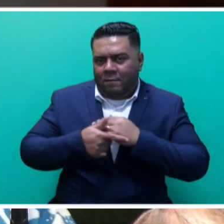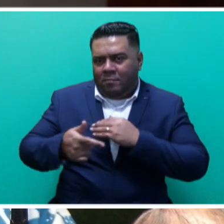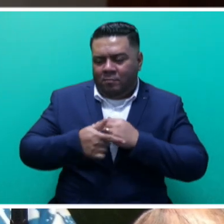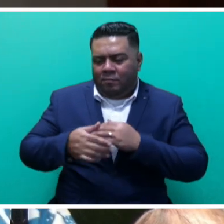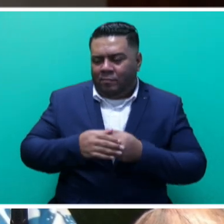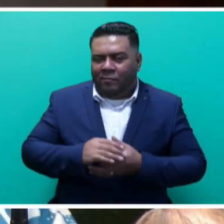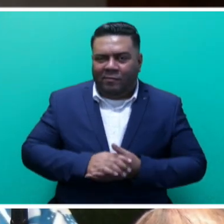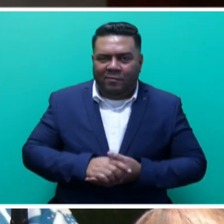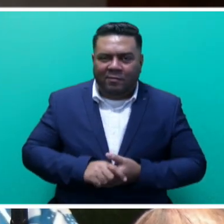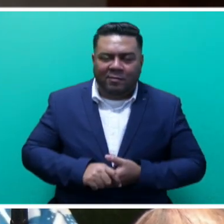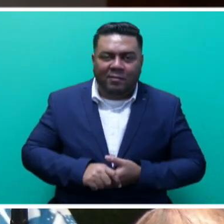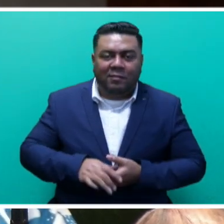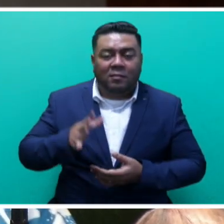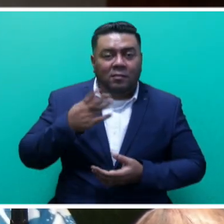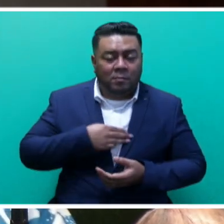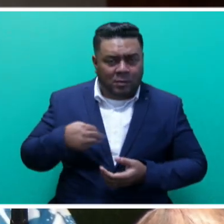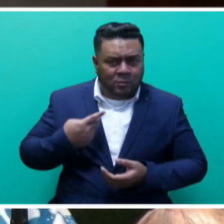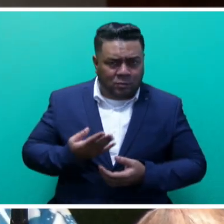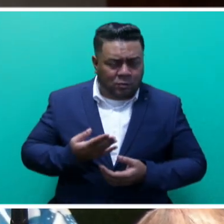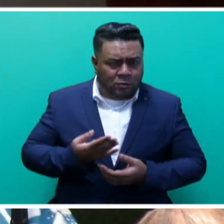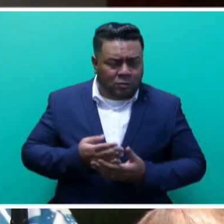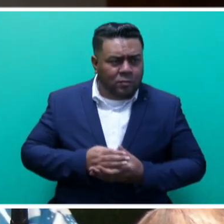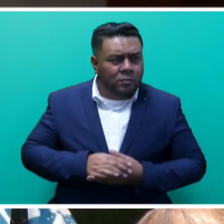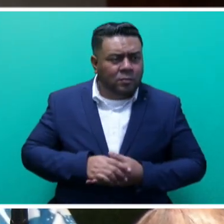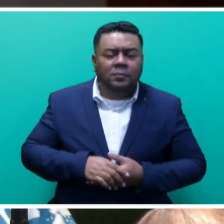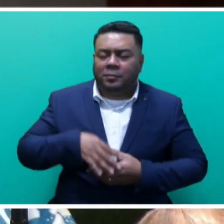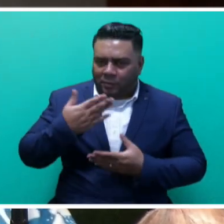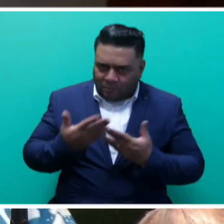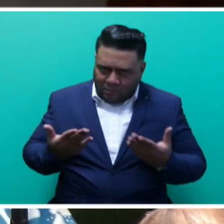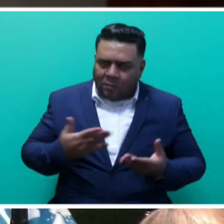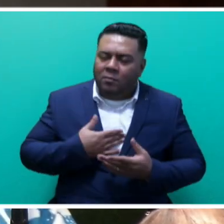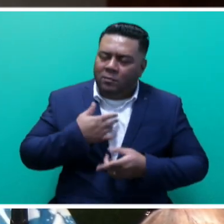the ministry is in the process of